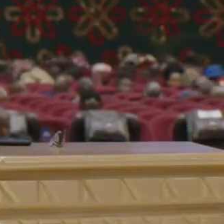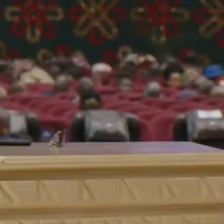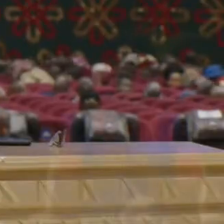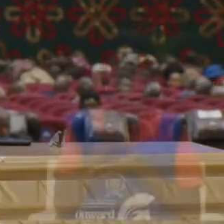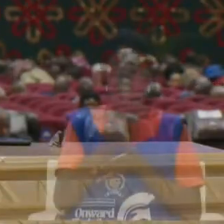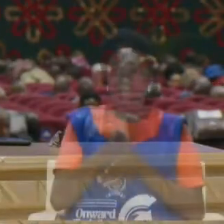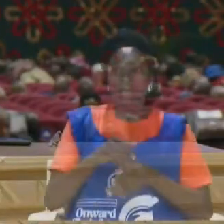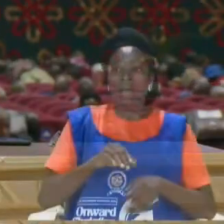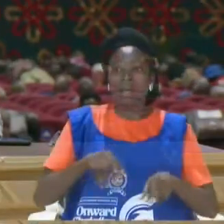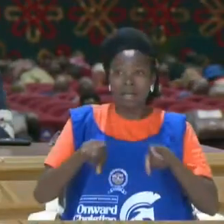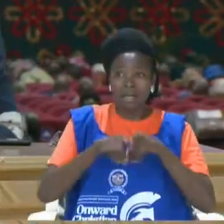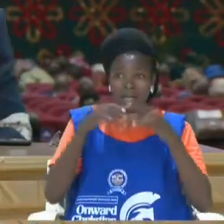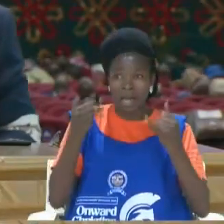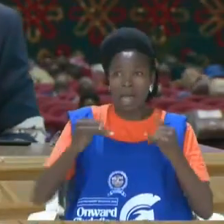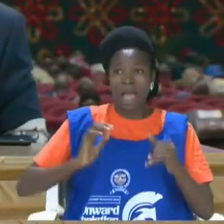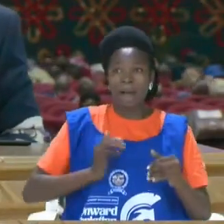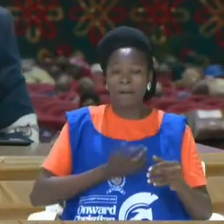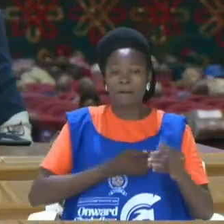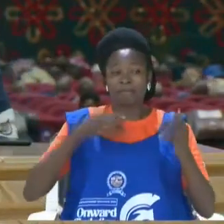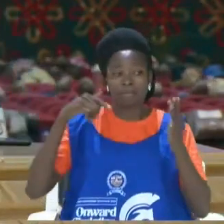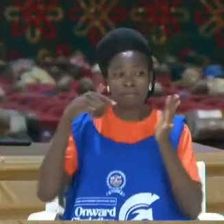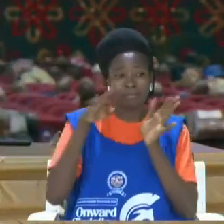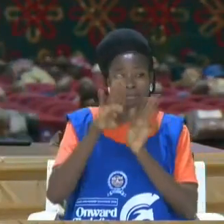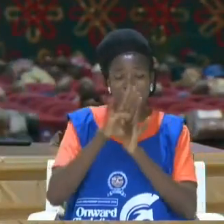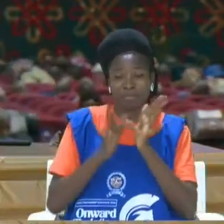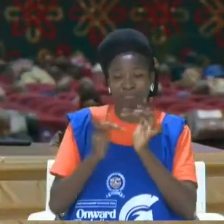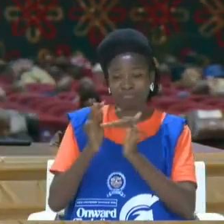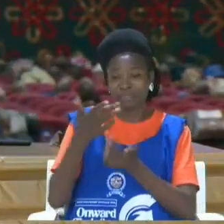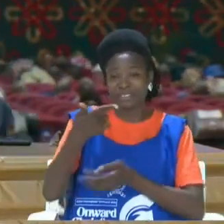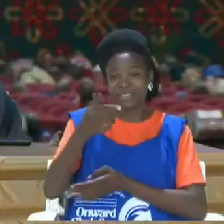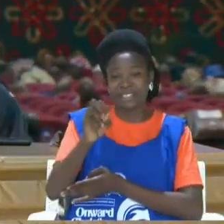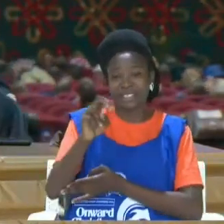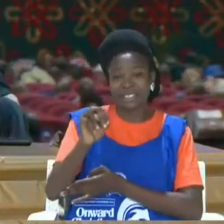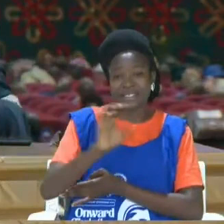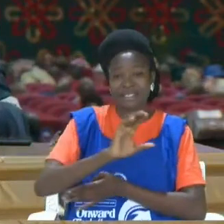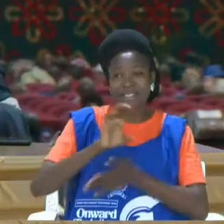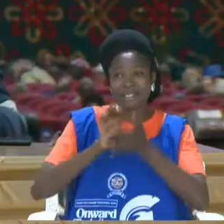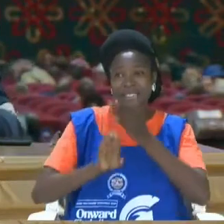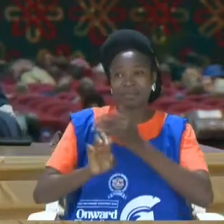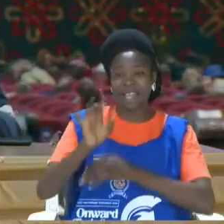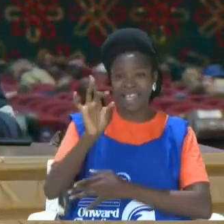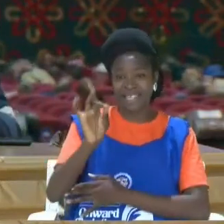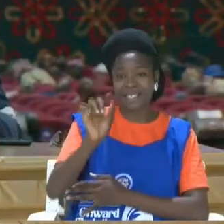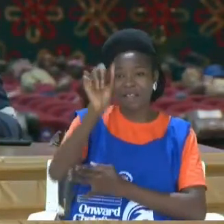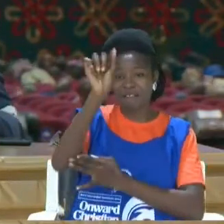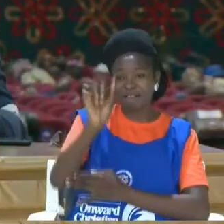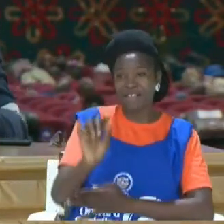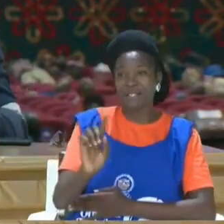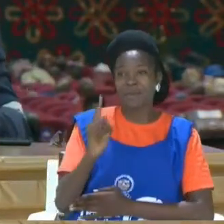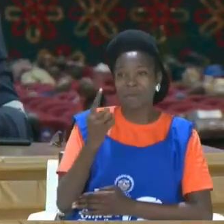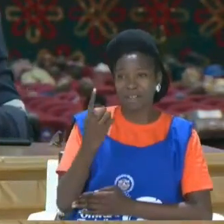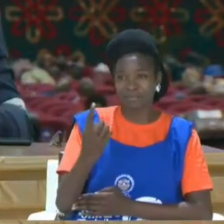I'll take my text from the book of Genesis chapter 8 verse 1. Genesis chapter 8 verse